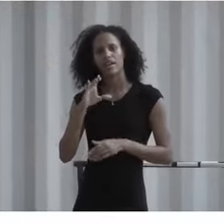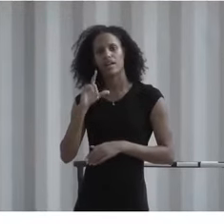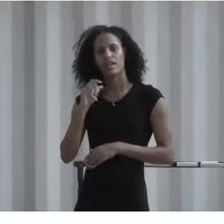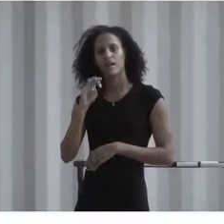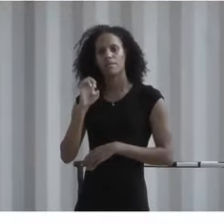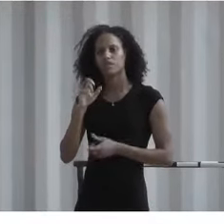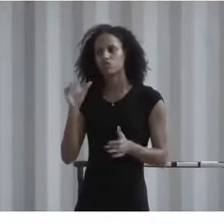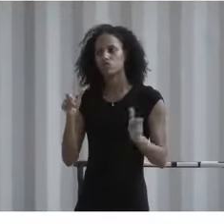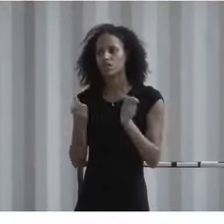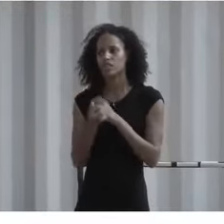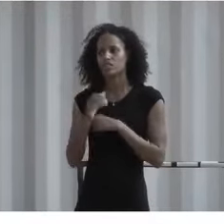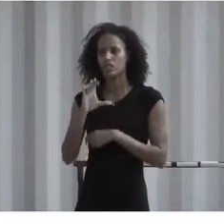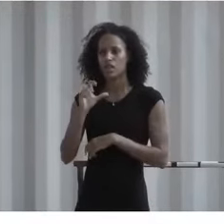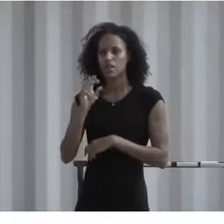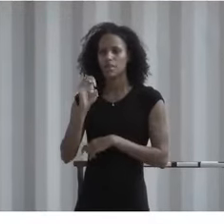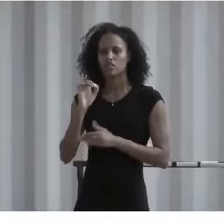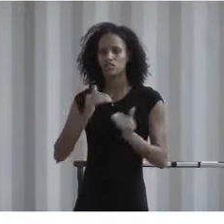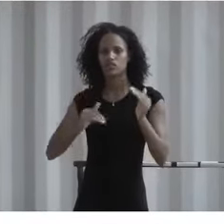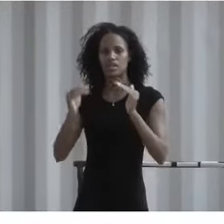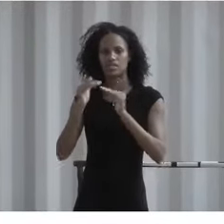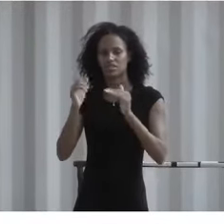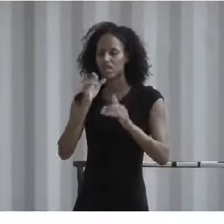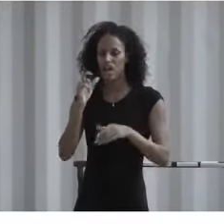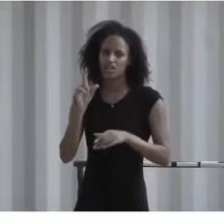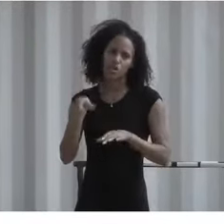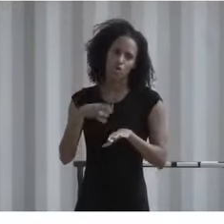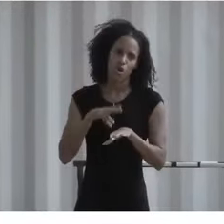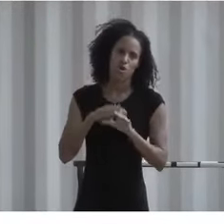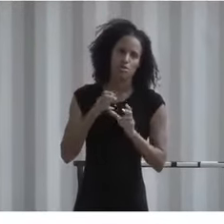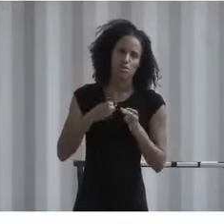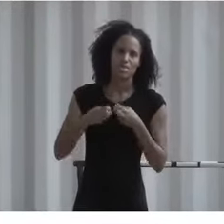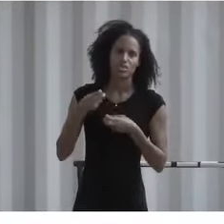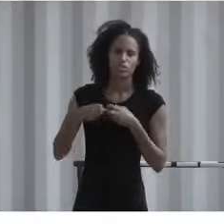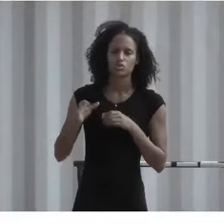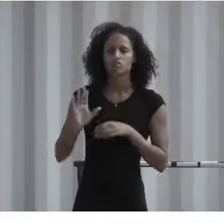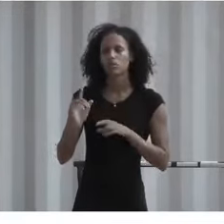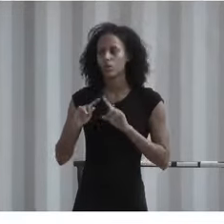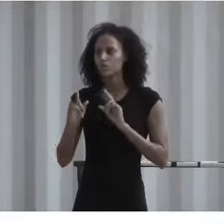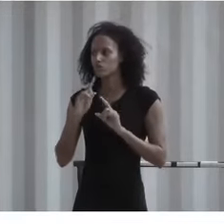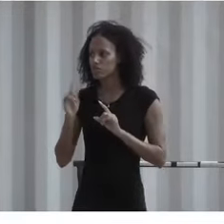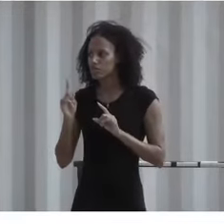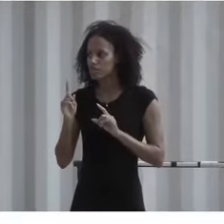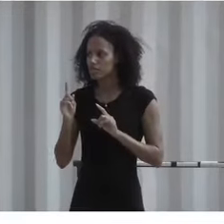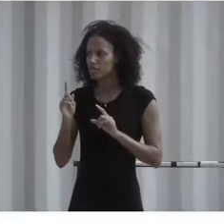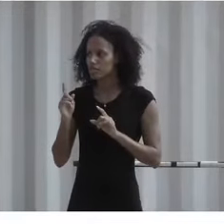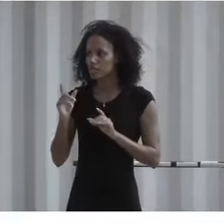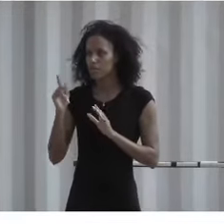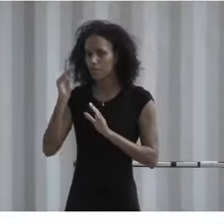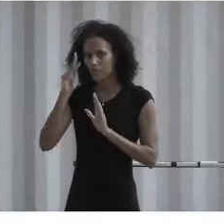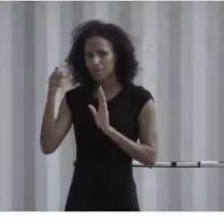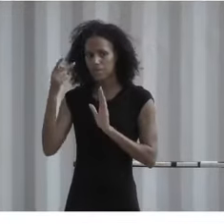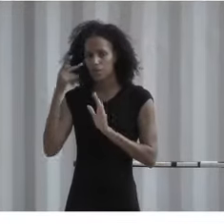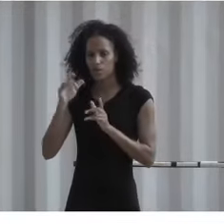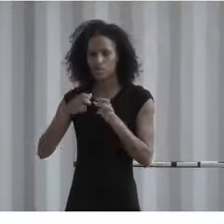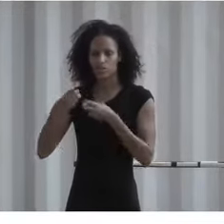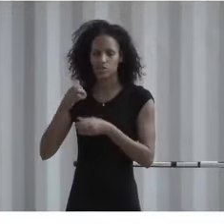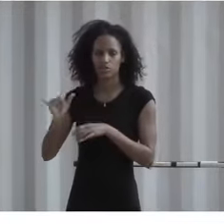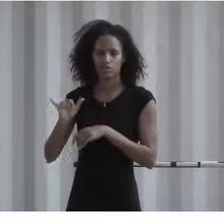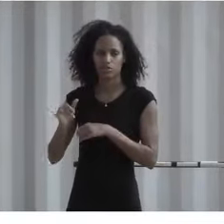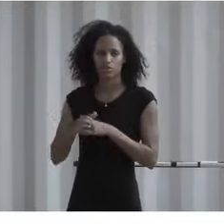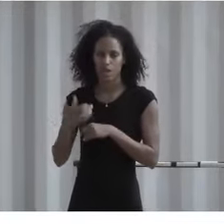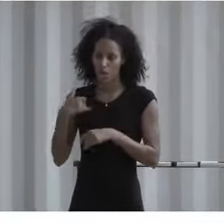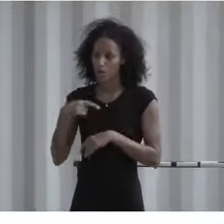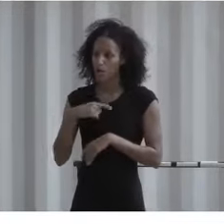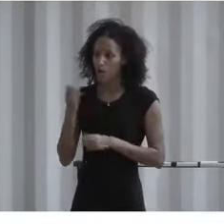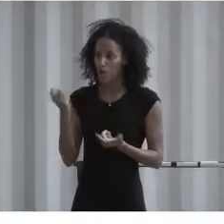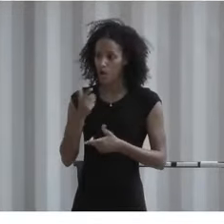justice, it's not just an environmental issue. It's ethical, it's political. And we are facing it in silos in the Pacific